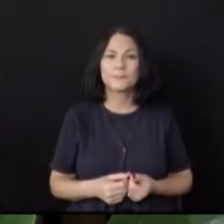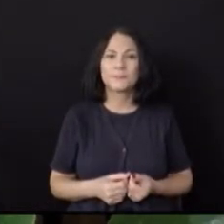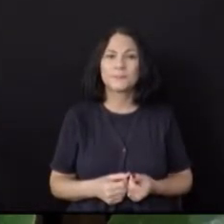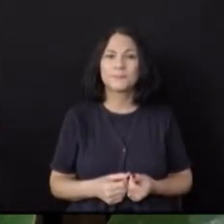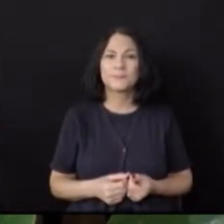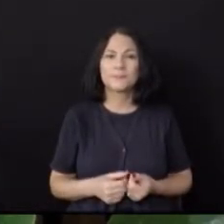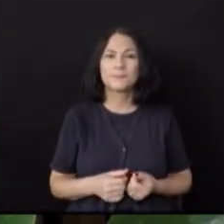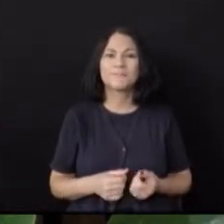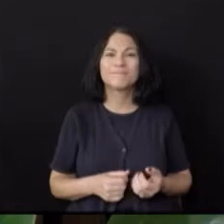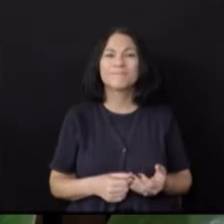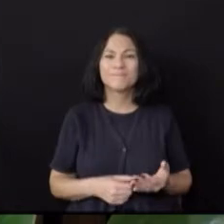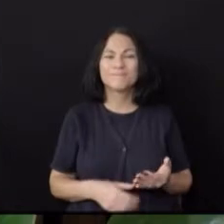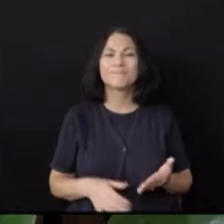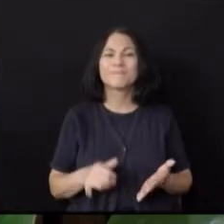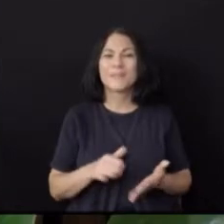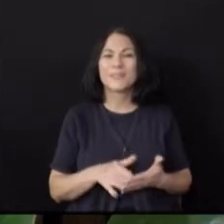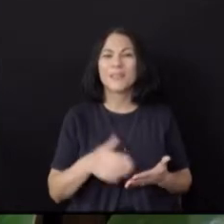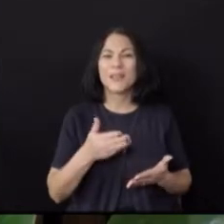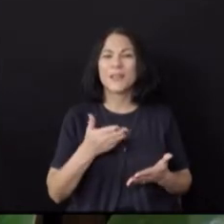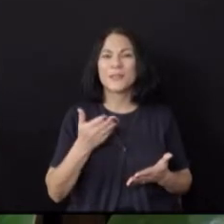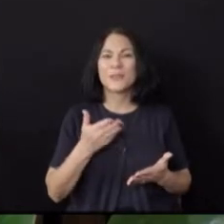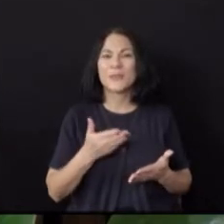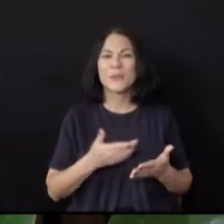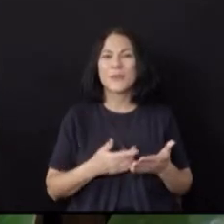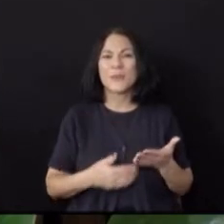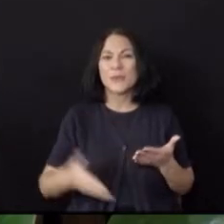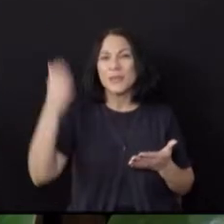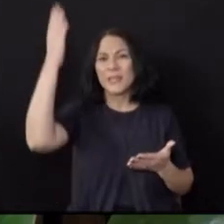That's what he has for you. That's what he has for us.